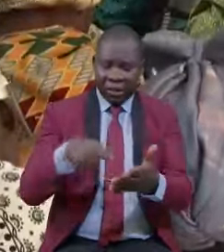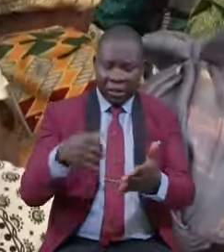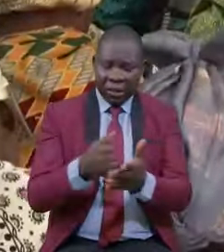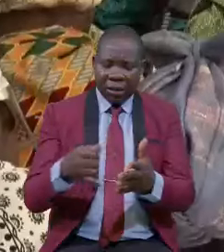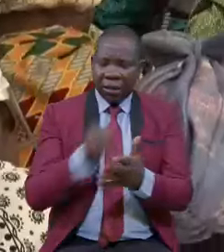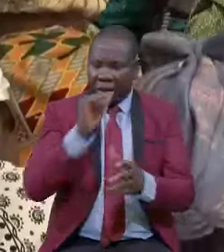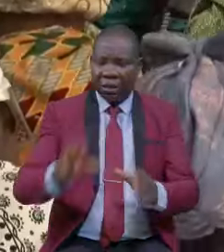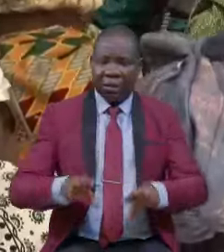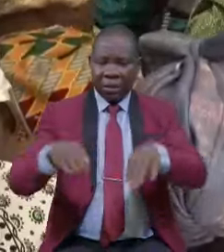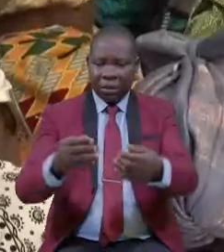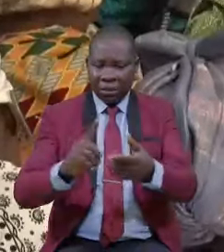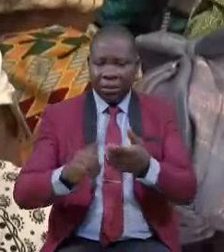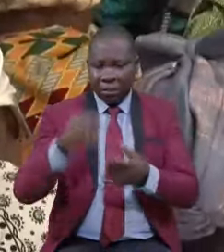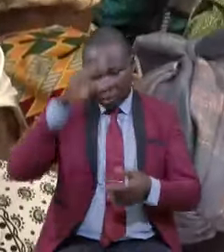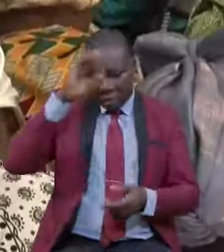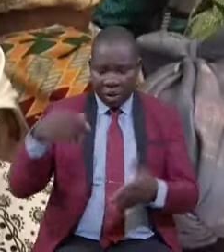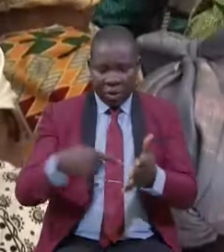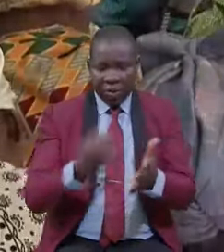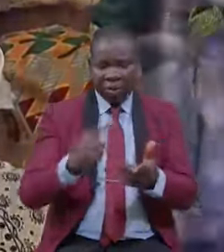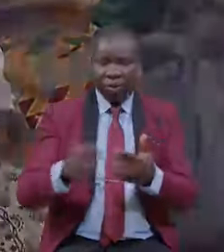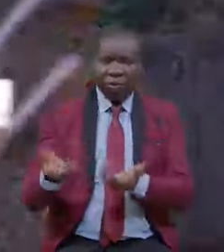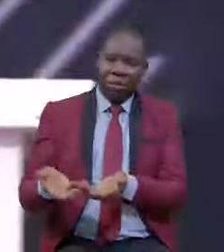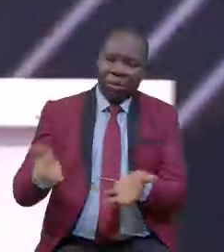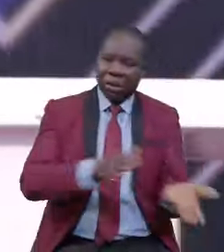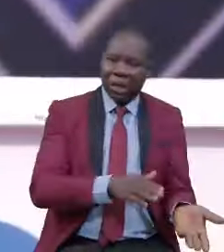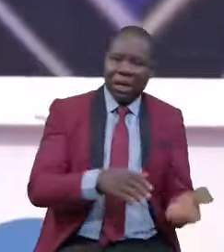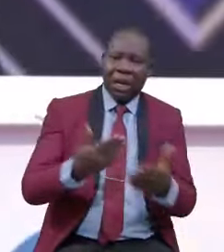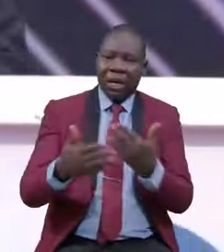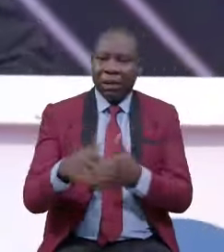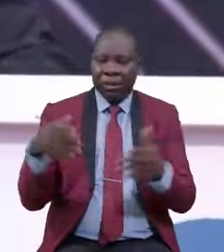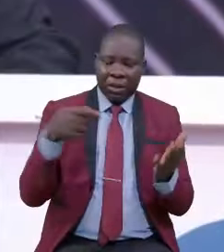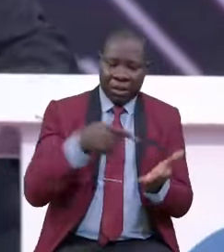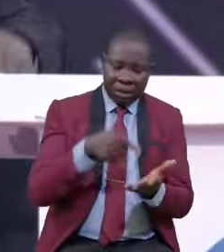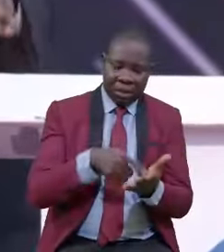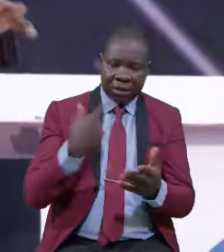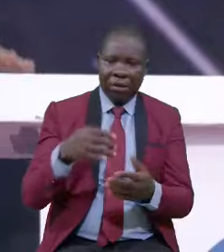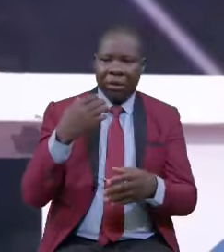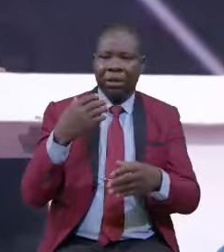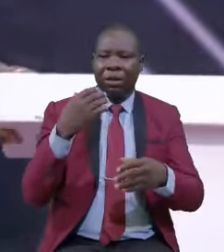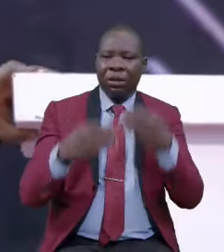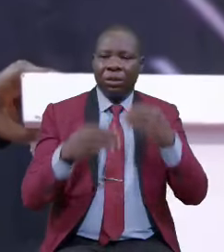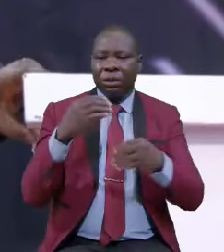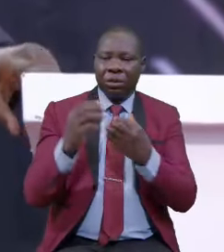the judgment. Isaiah chapter 34, I'm reading from verse 16.